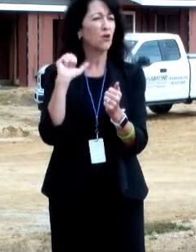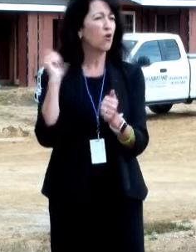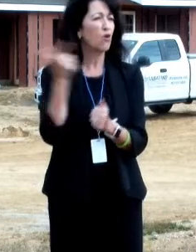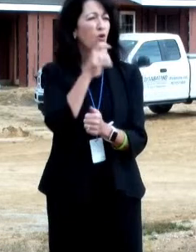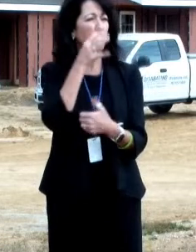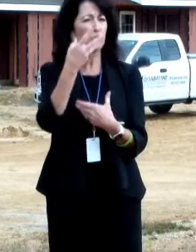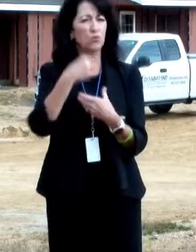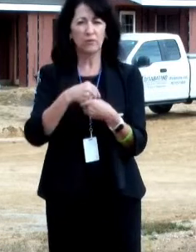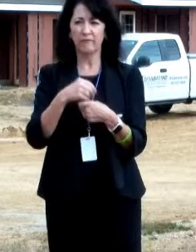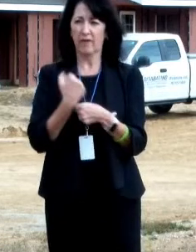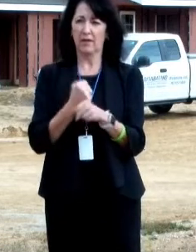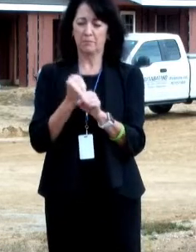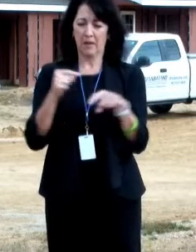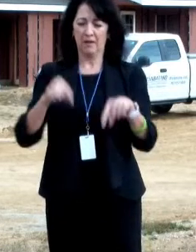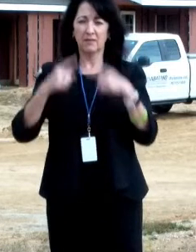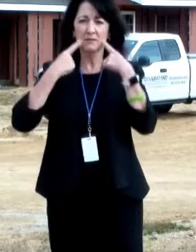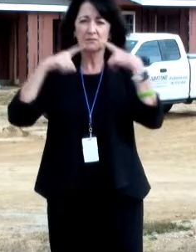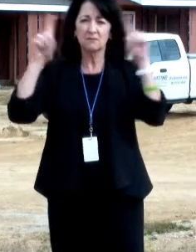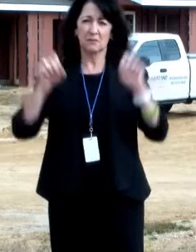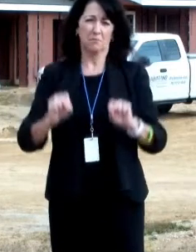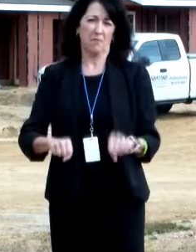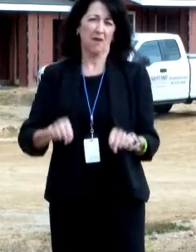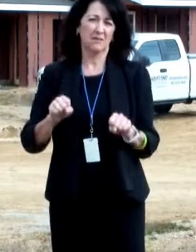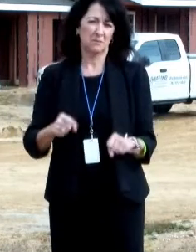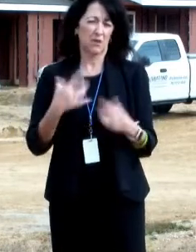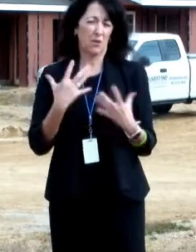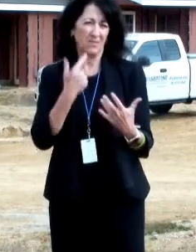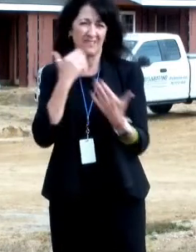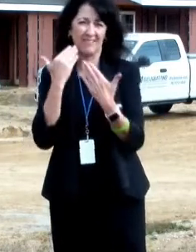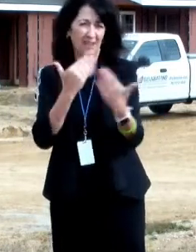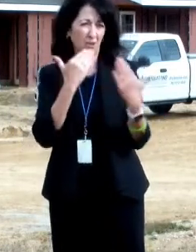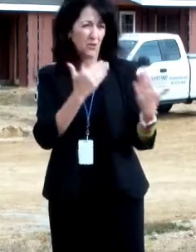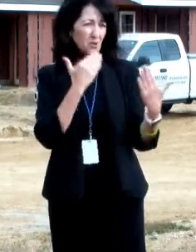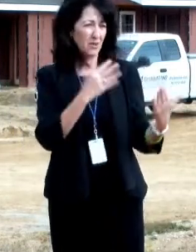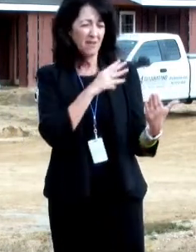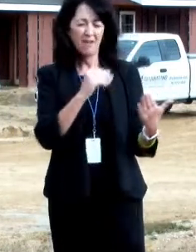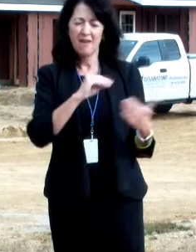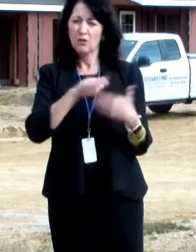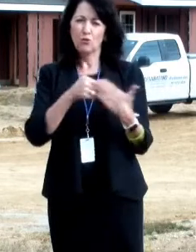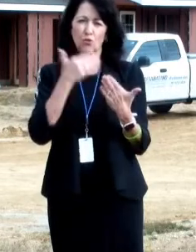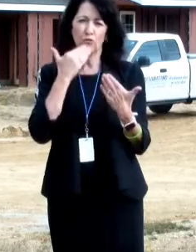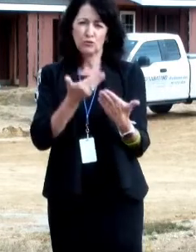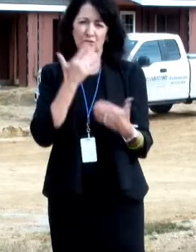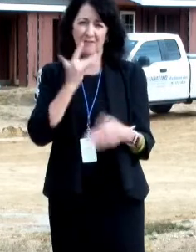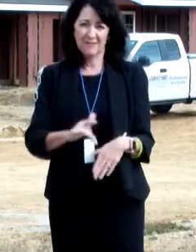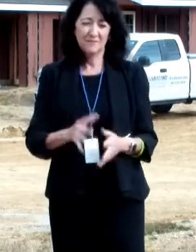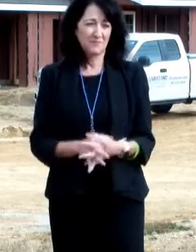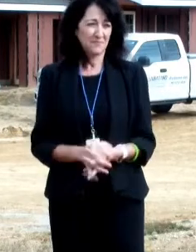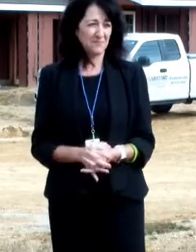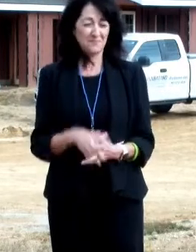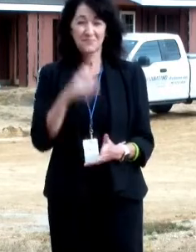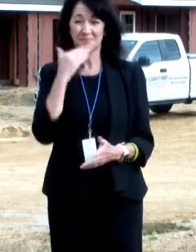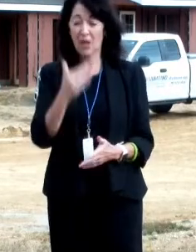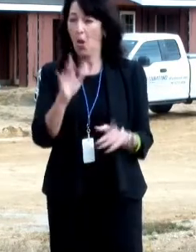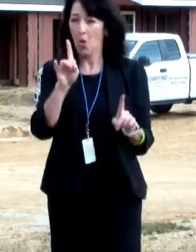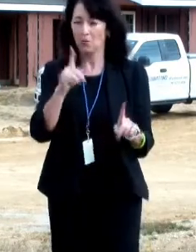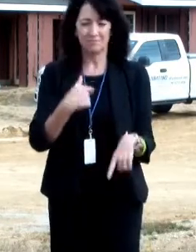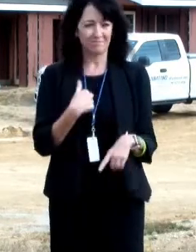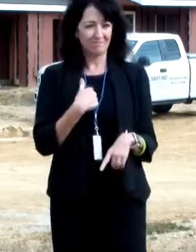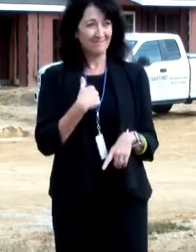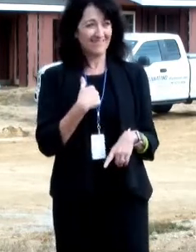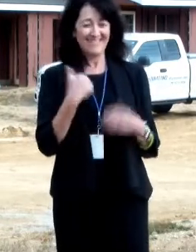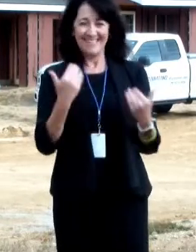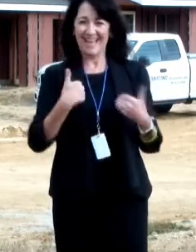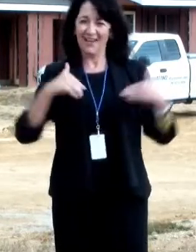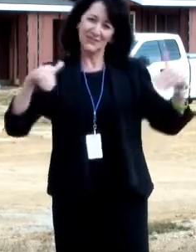effort, and I just want to say thank you all and all the best. Thank you. Oh, am I passing it to him? Oh,